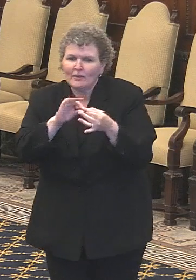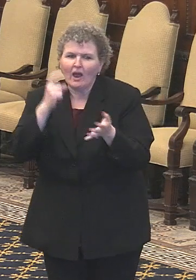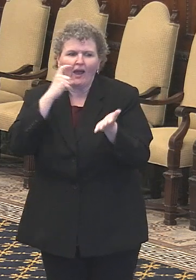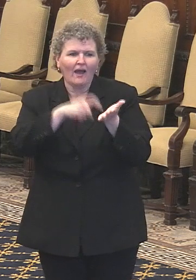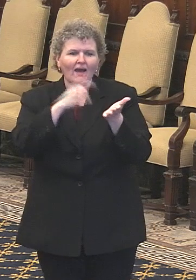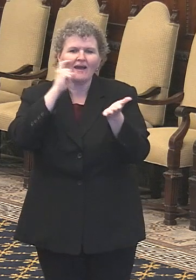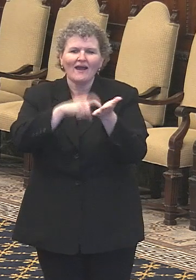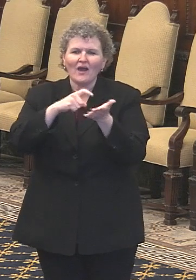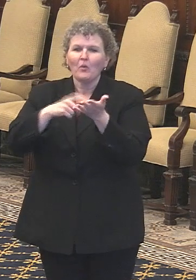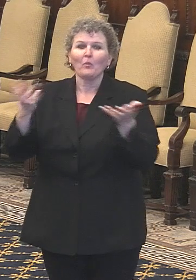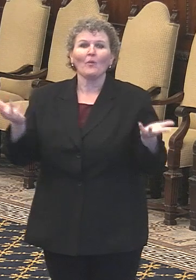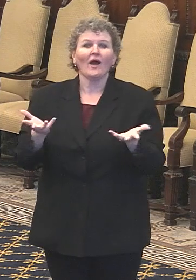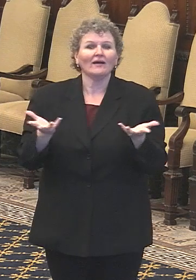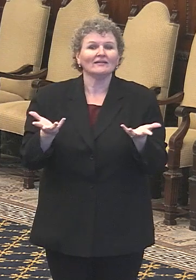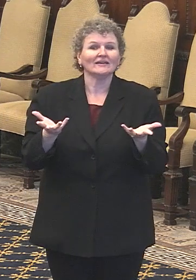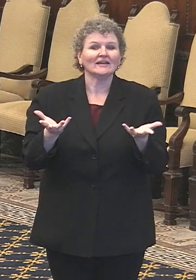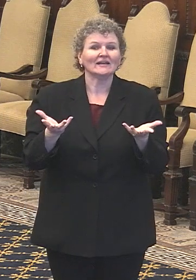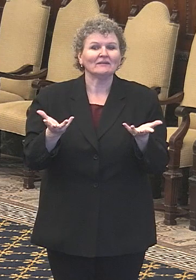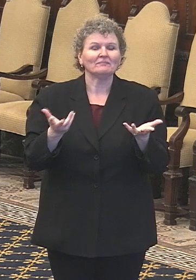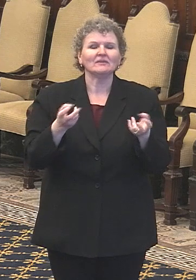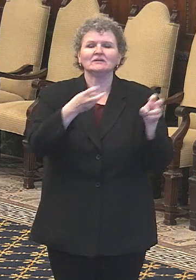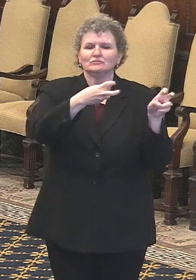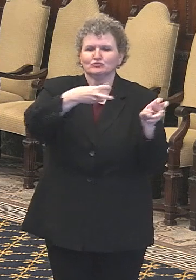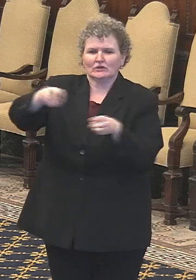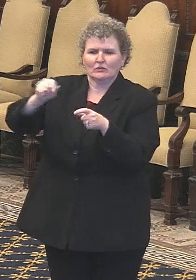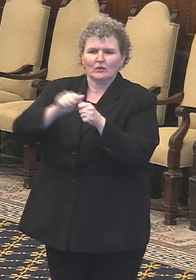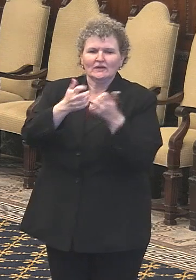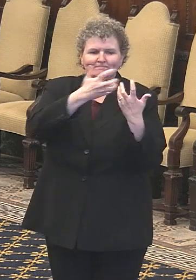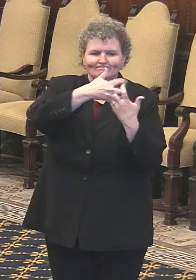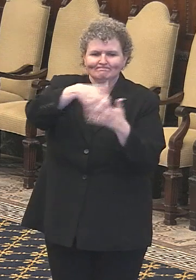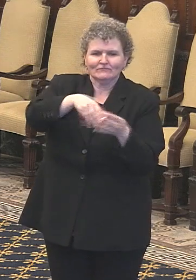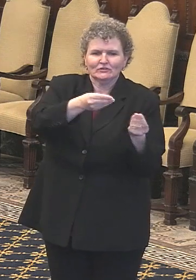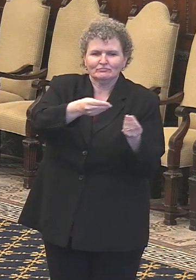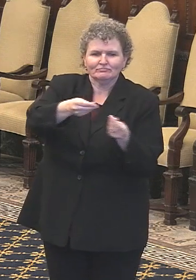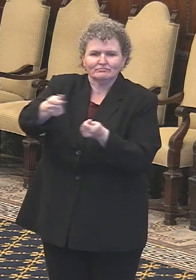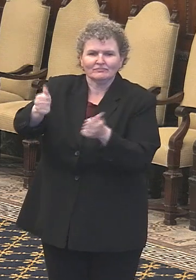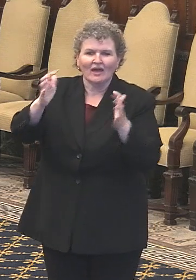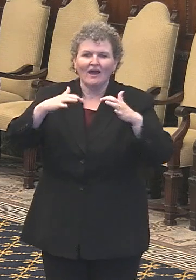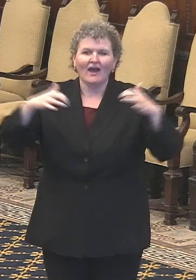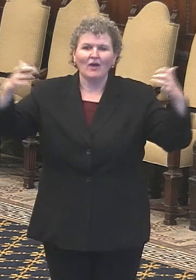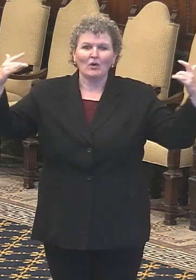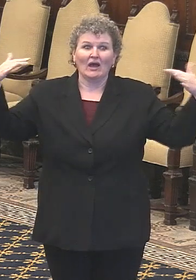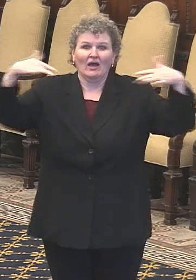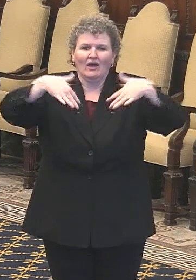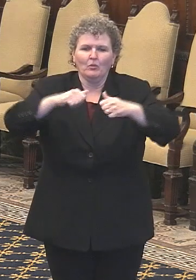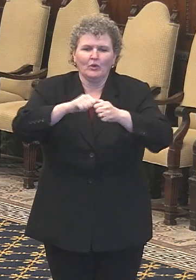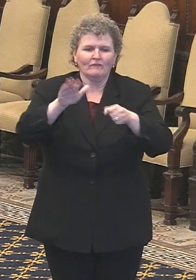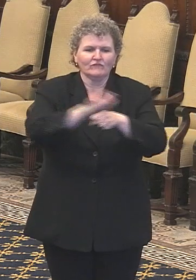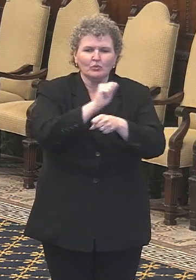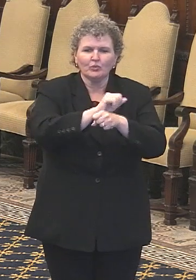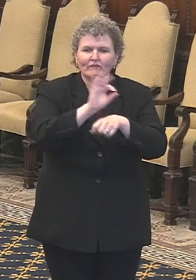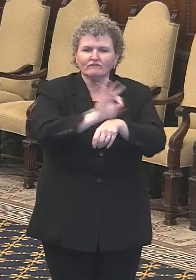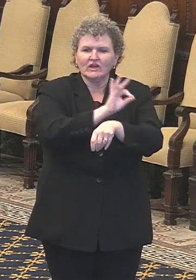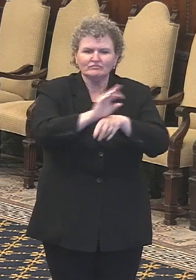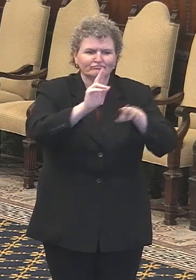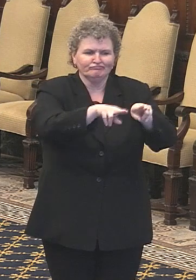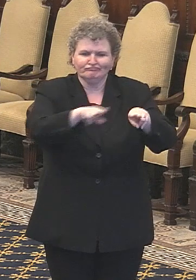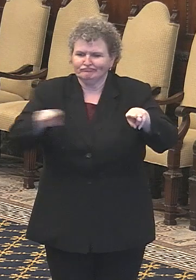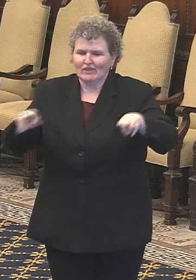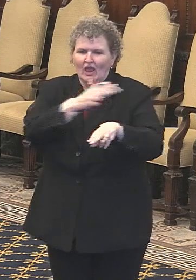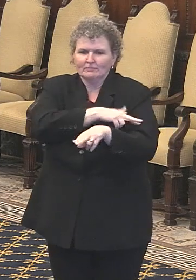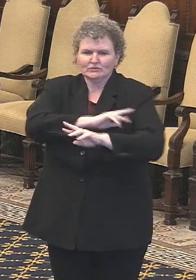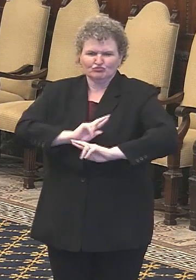smooth transition of this site from an empty arena to a fully functioning hospital. And everyone involved should be proud, and I'm proud of